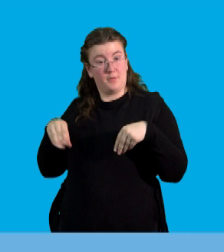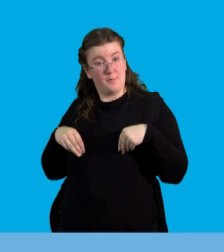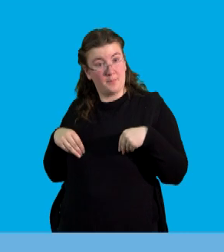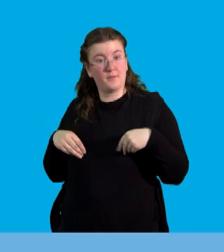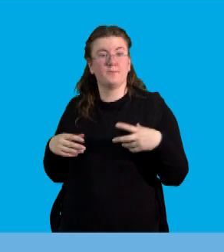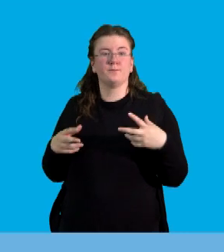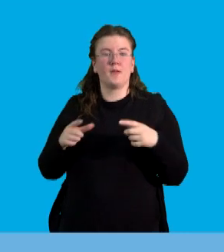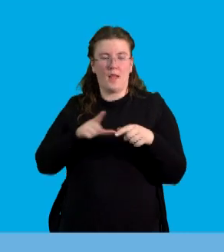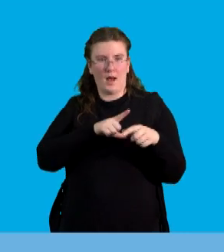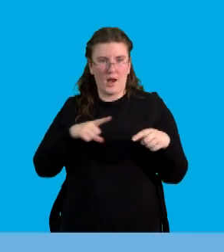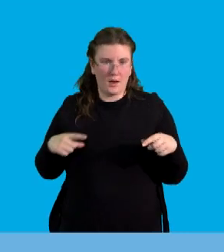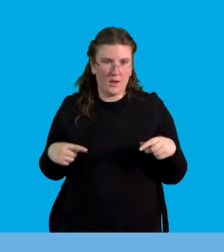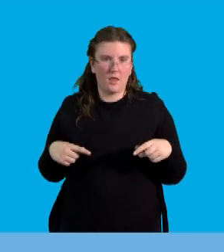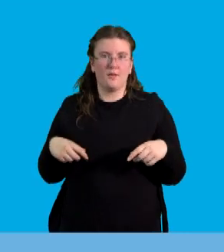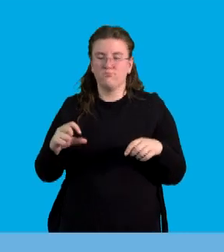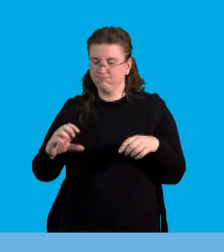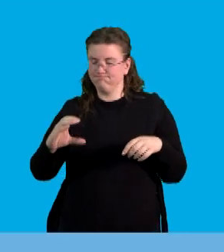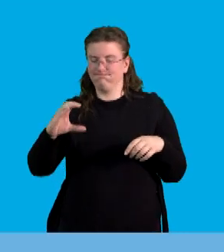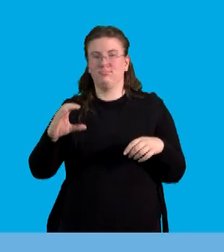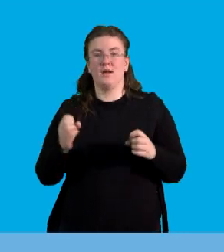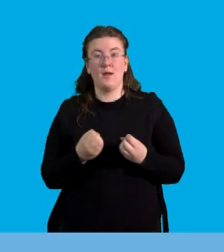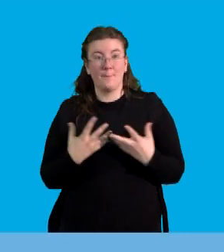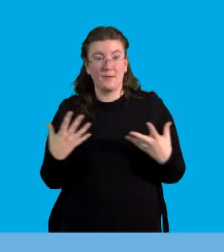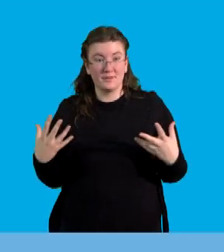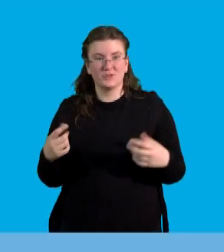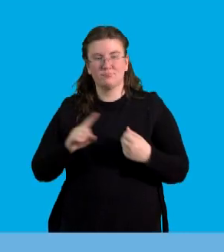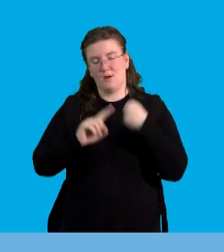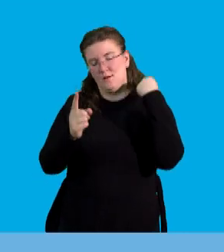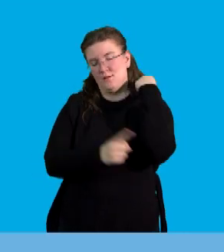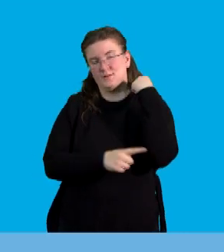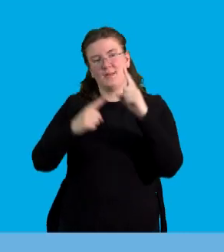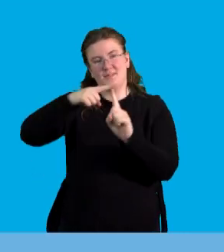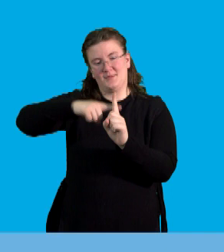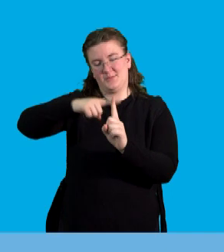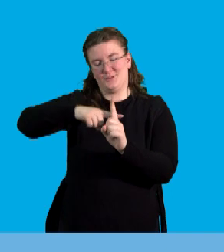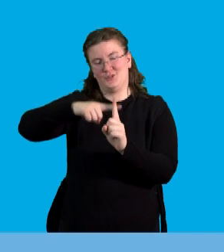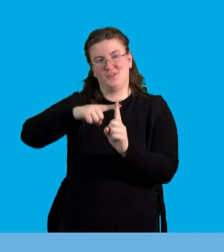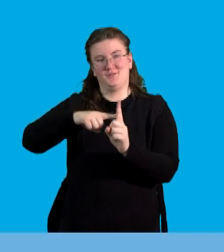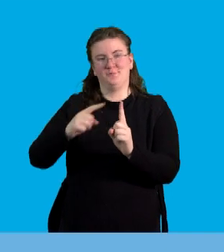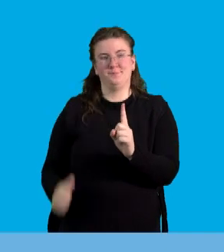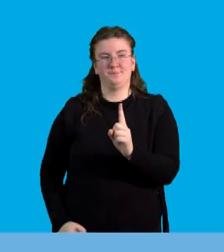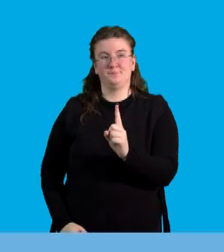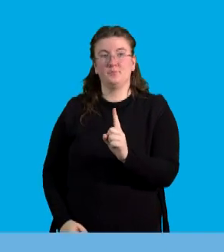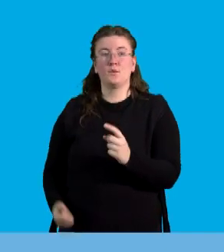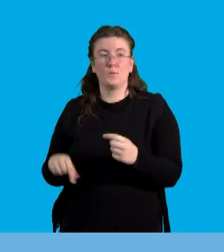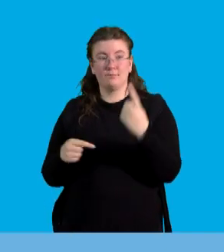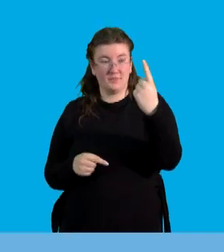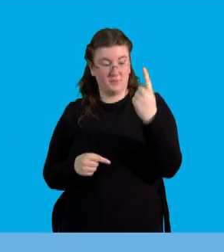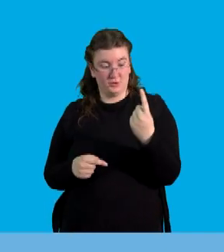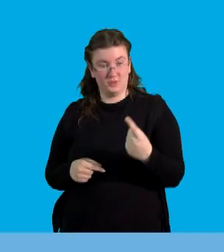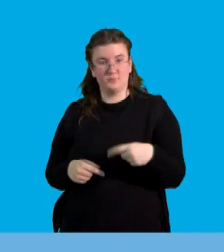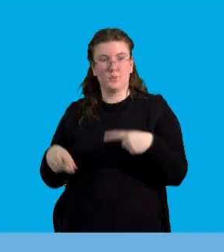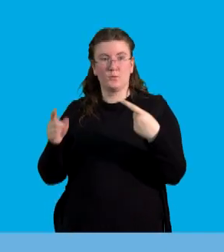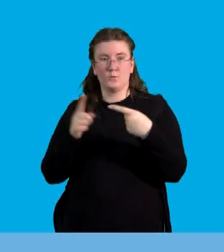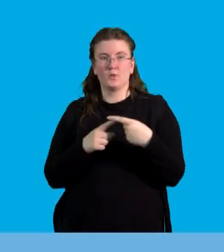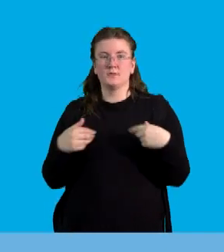also affected by the thickness of the conductor, and lastly, the temperature of the conductor. Now, looking at these factors individually